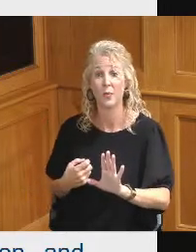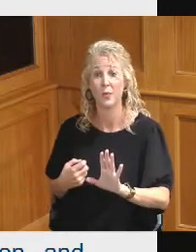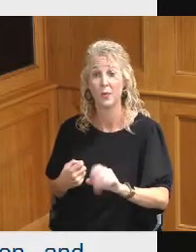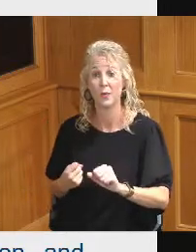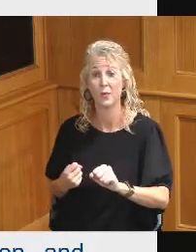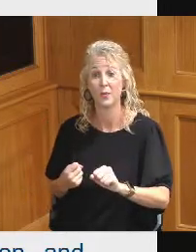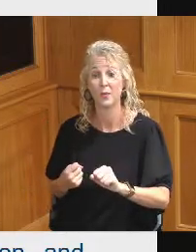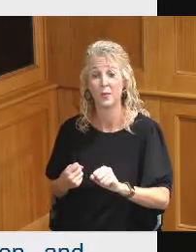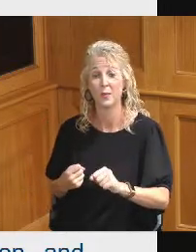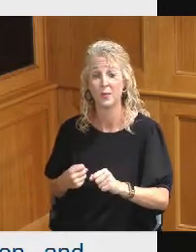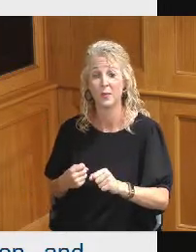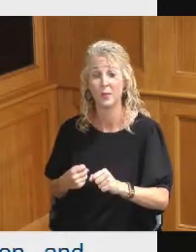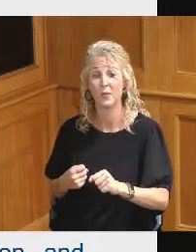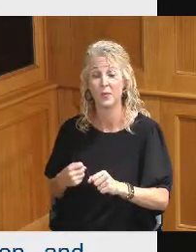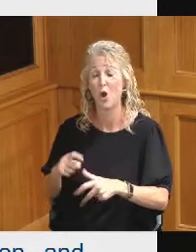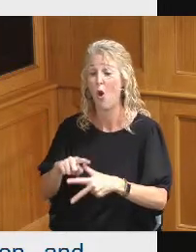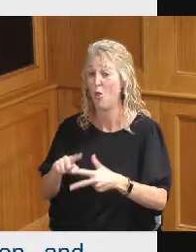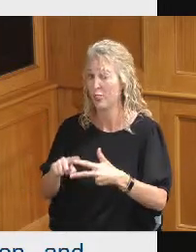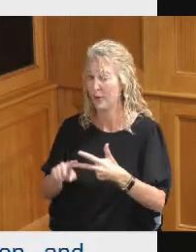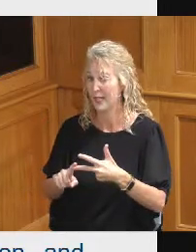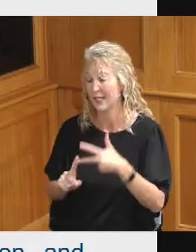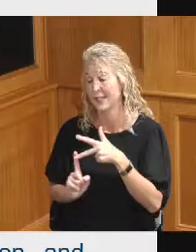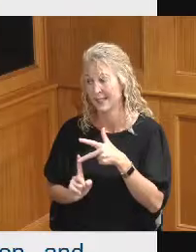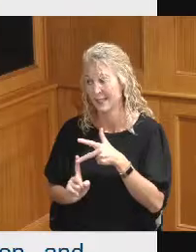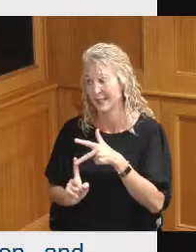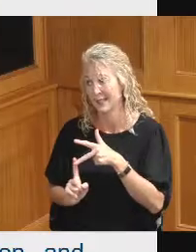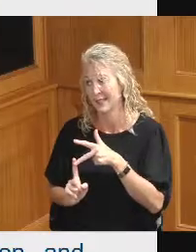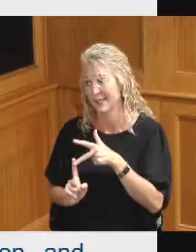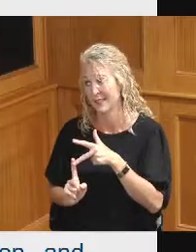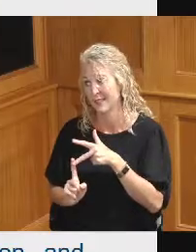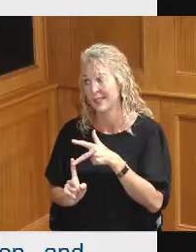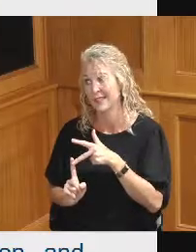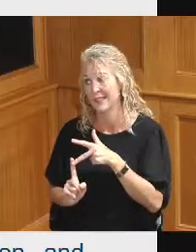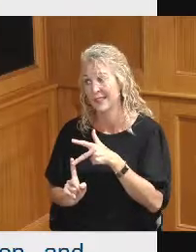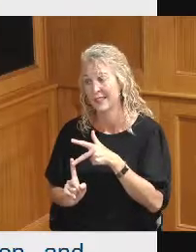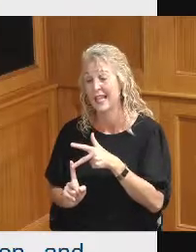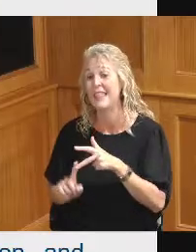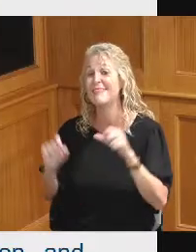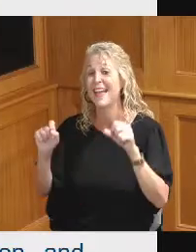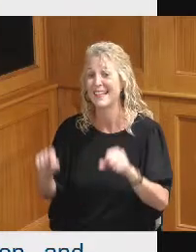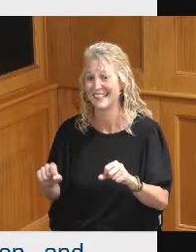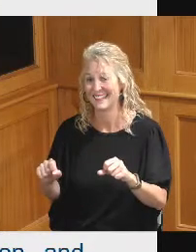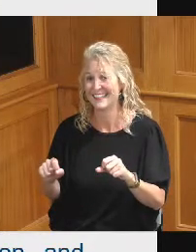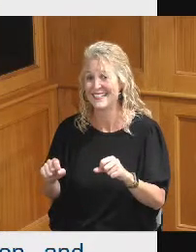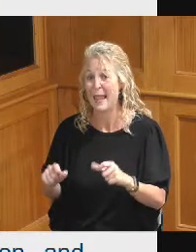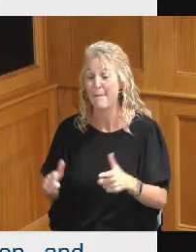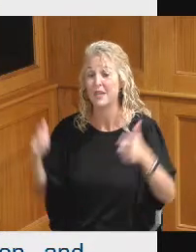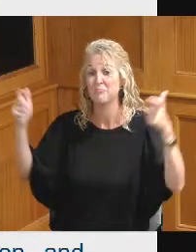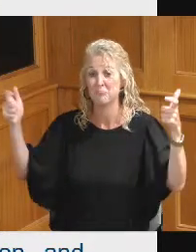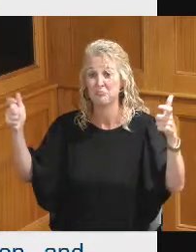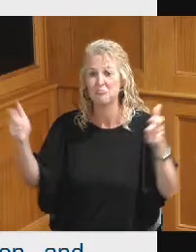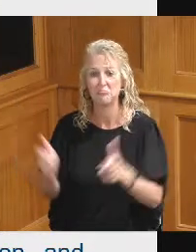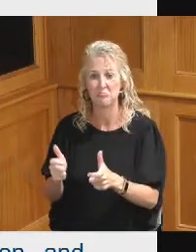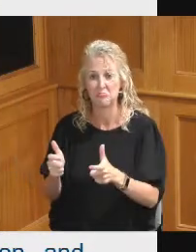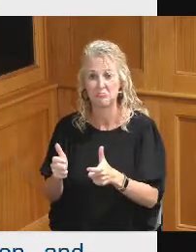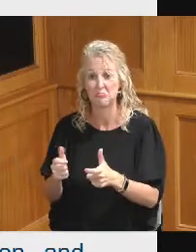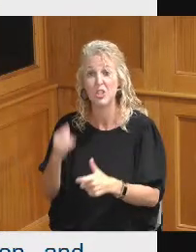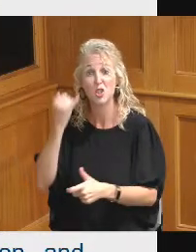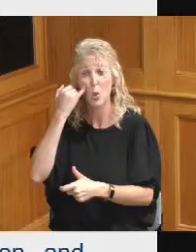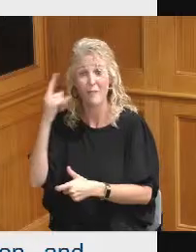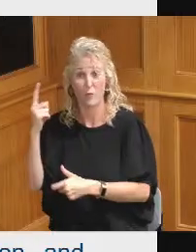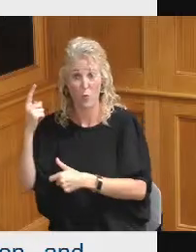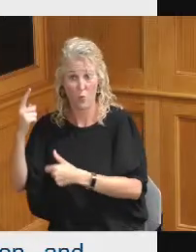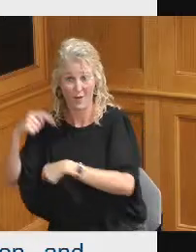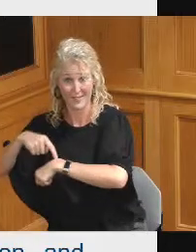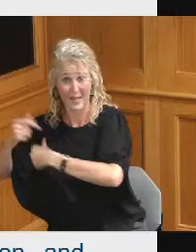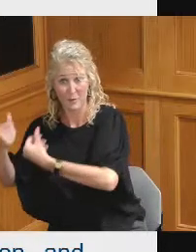so all three of these that I'll talk about, they have the advantage of being scalable, right? If we do a pilot and it works, we can scale it